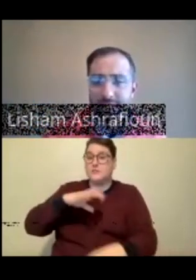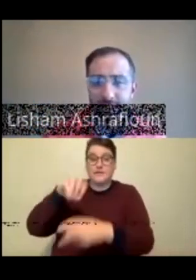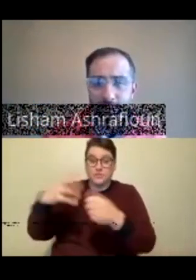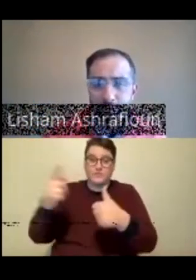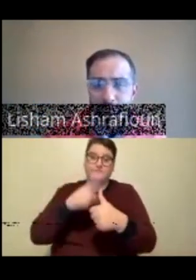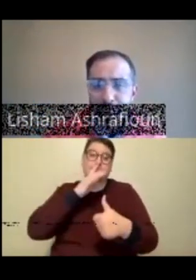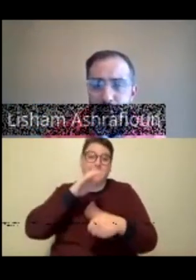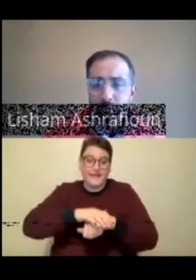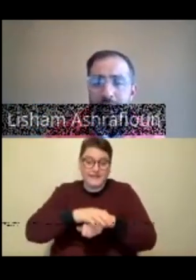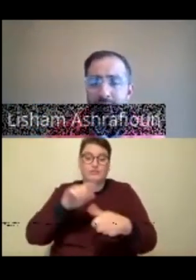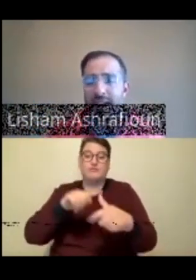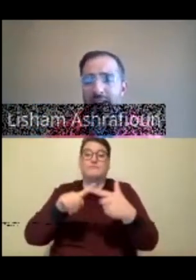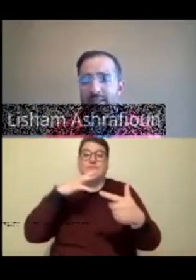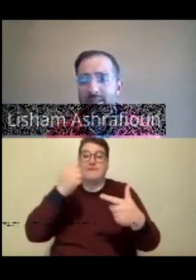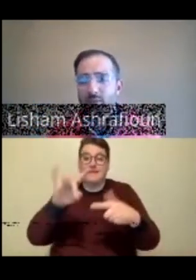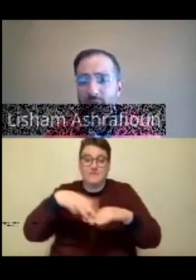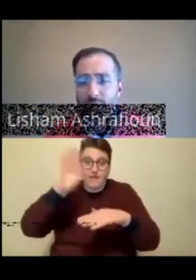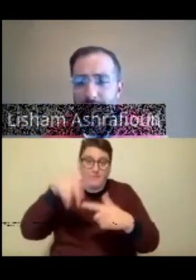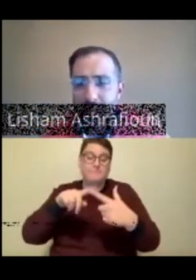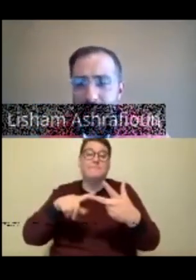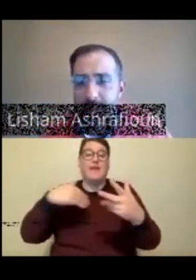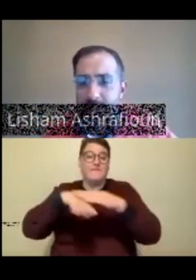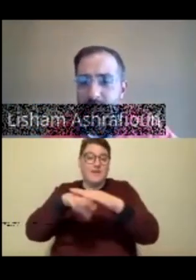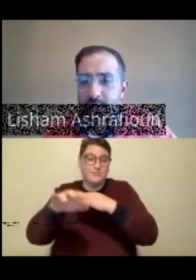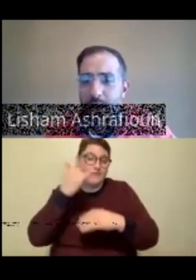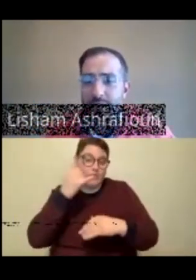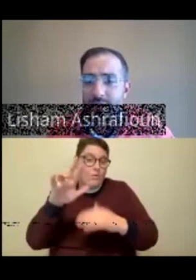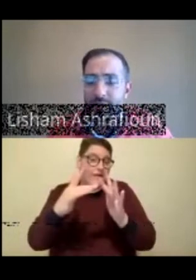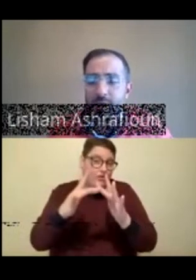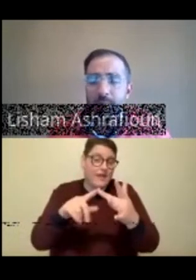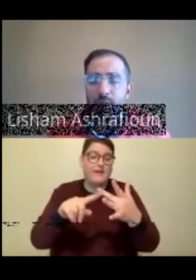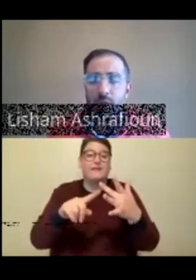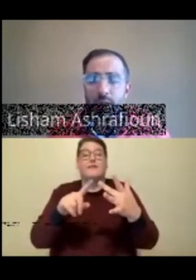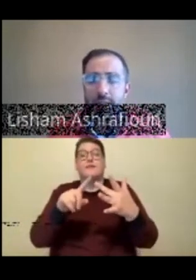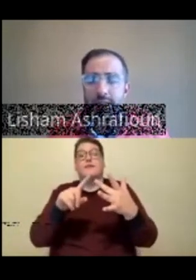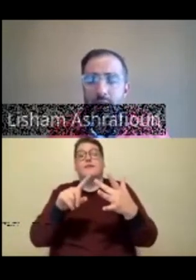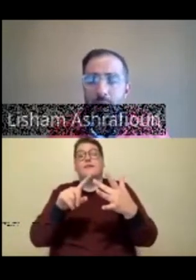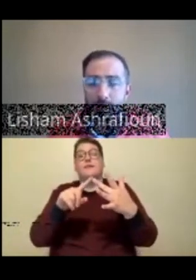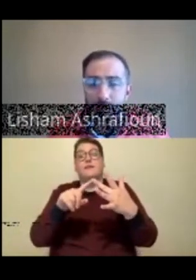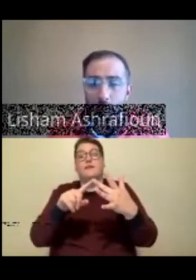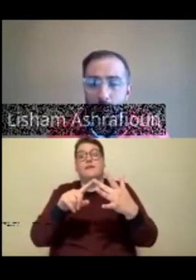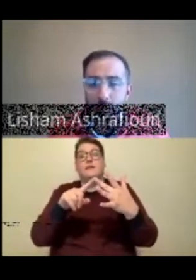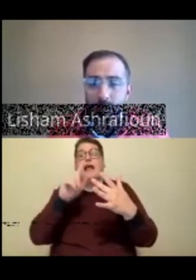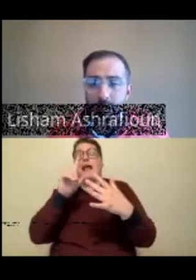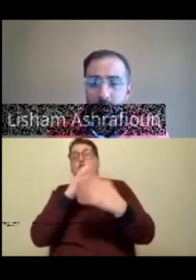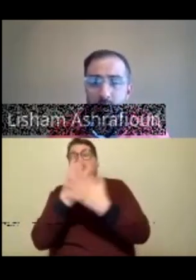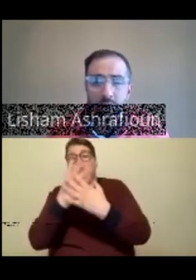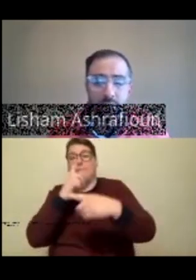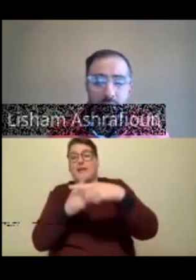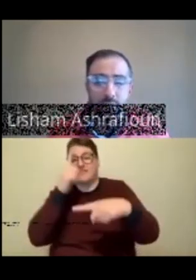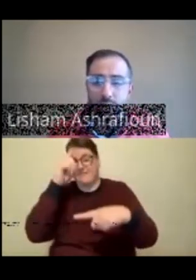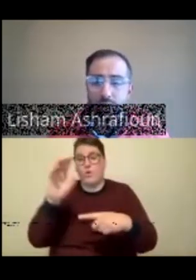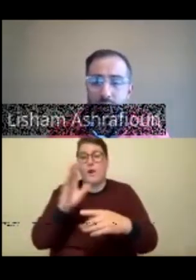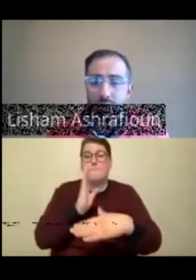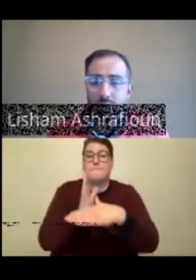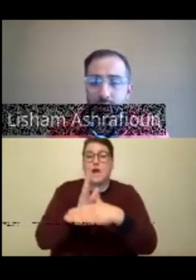least 18, have access to a phone or internet, and then screen positive for at least moderate opioid use disorder on